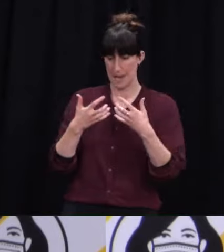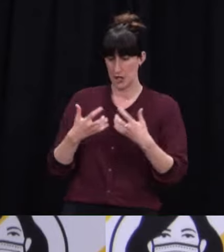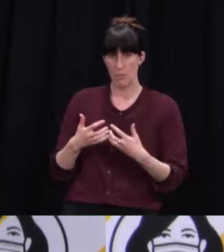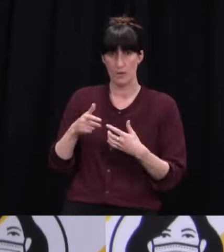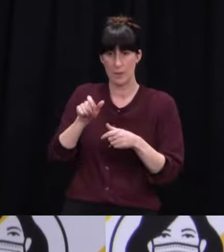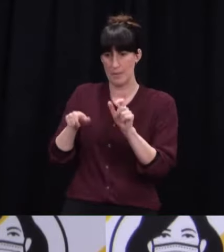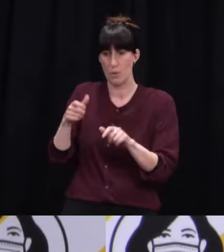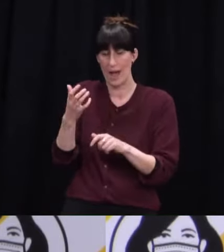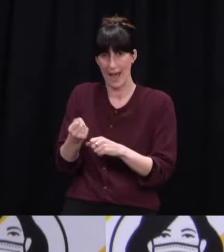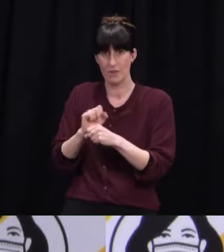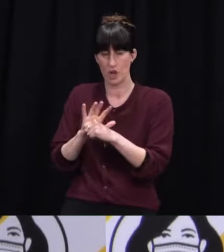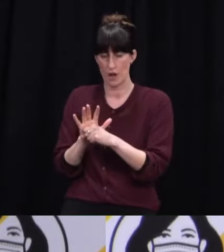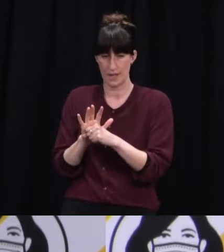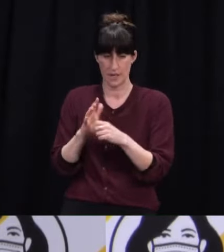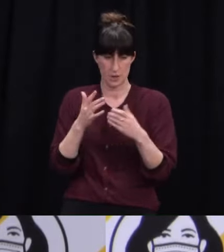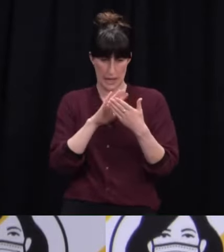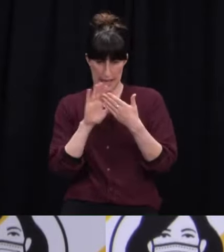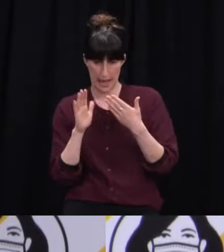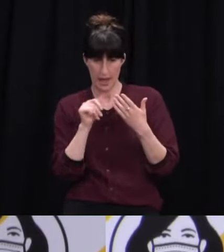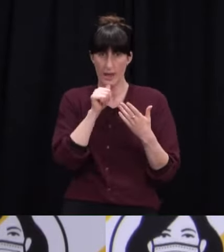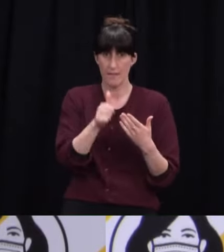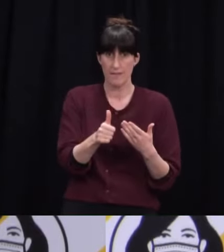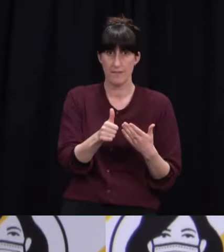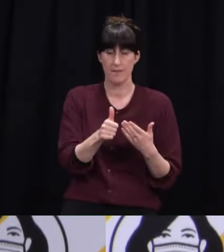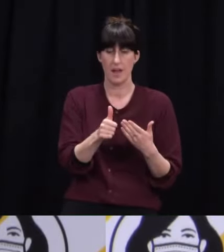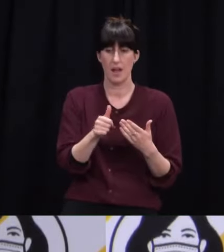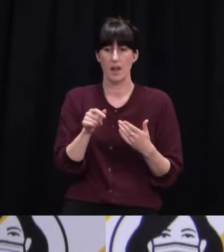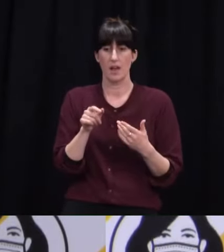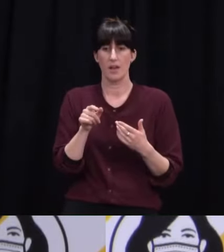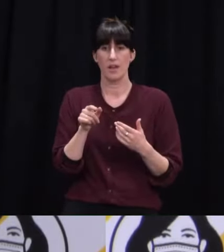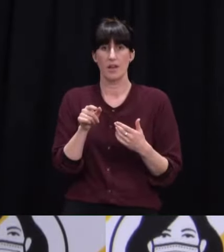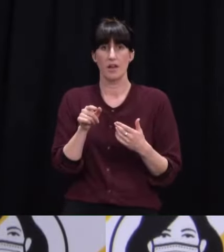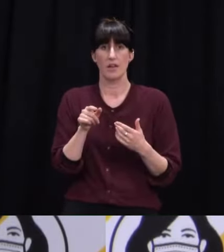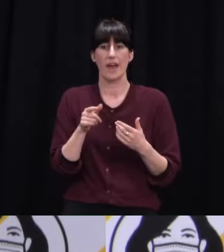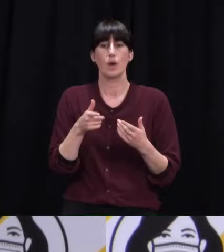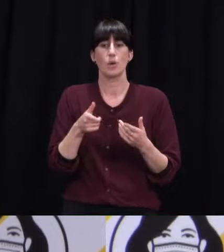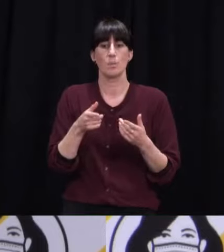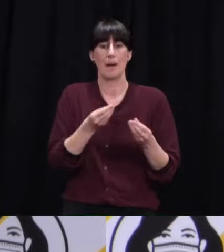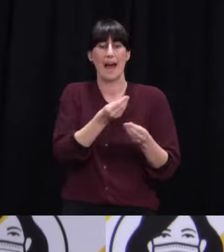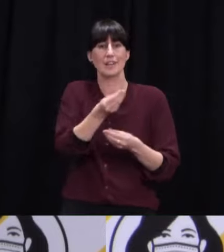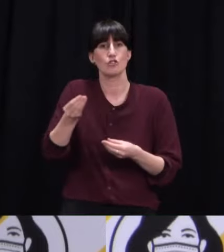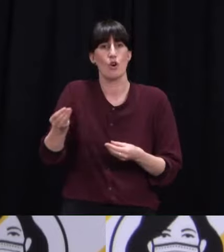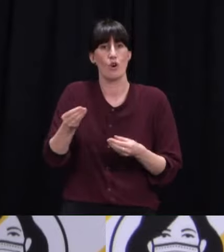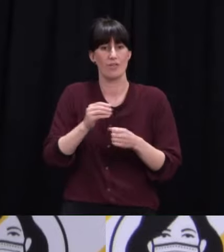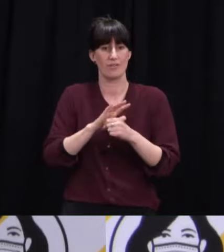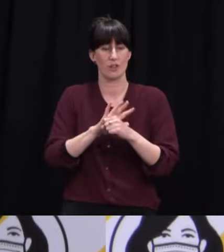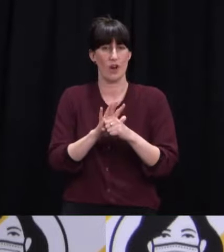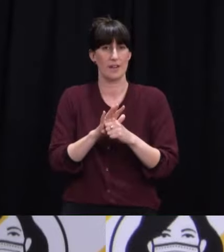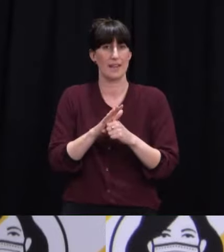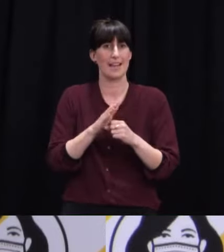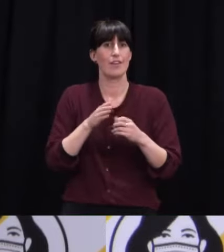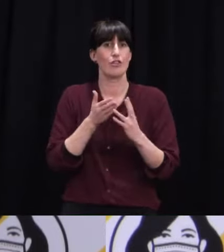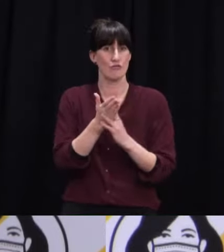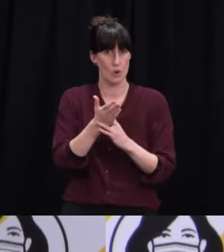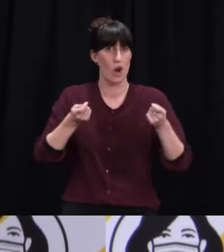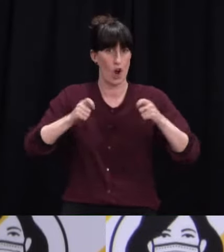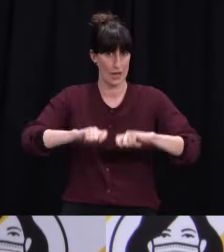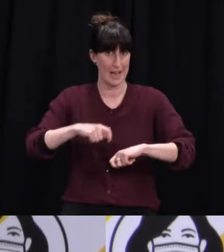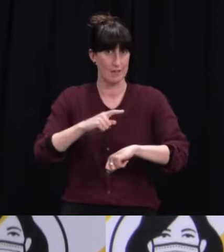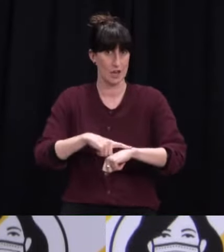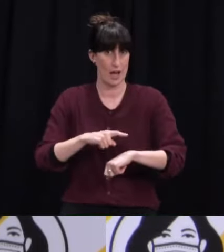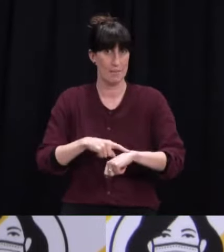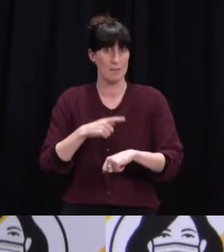may be people who have been infected in the alert level 4 state, because that will be very important information for Cabinet's